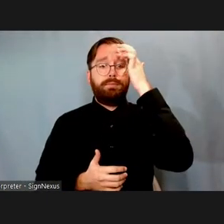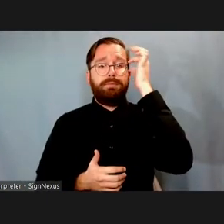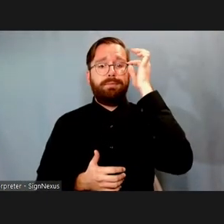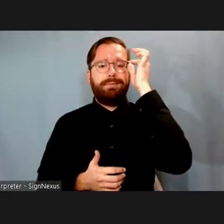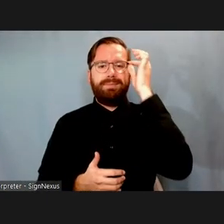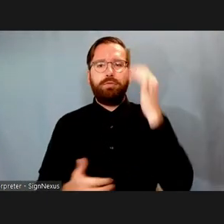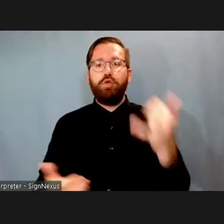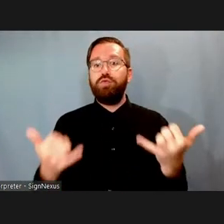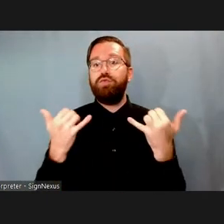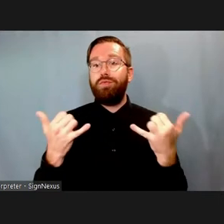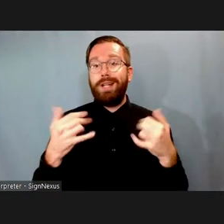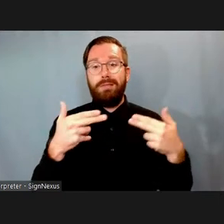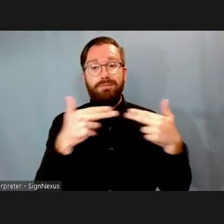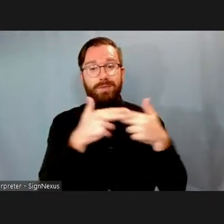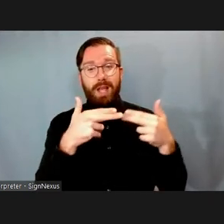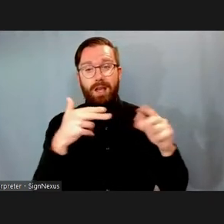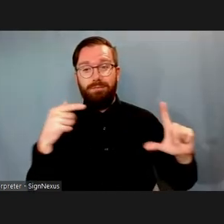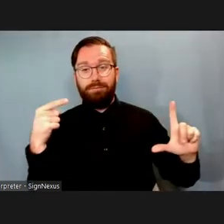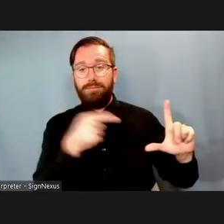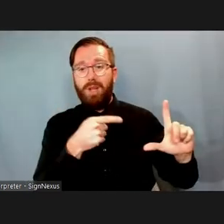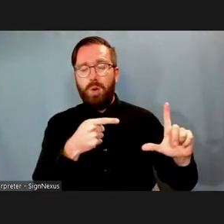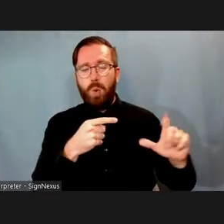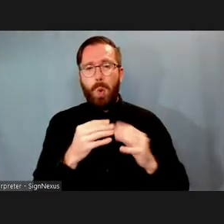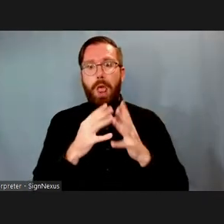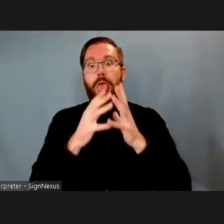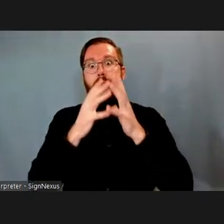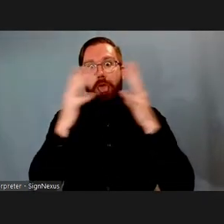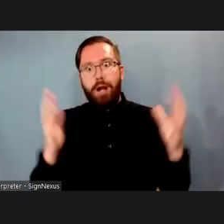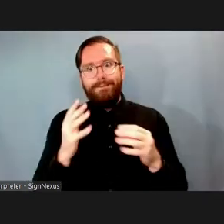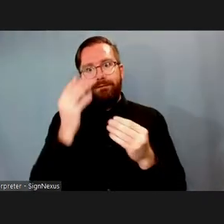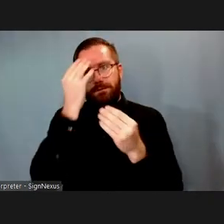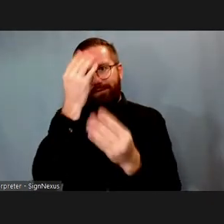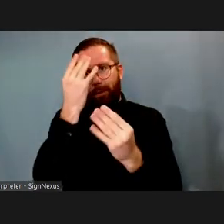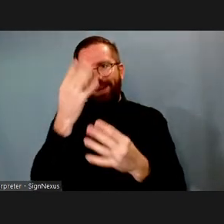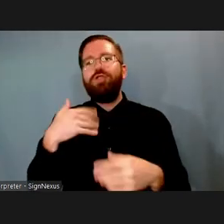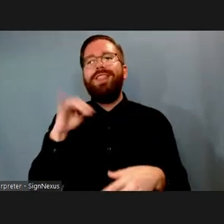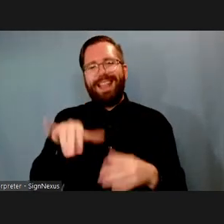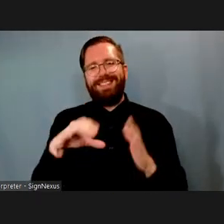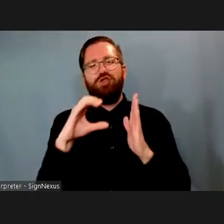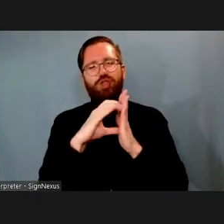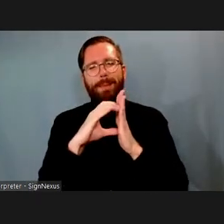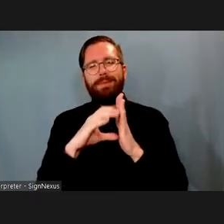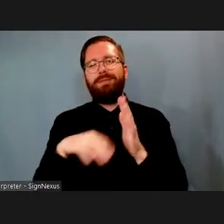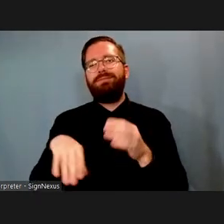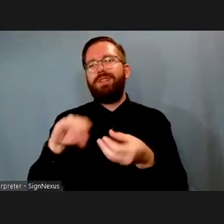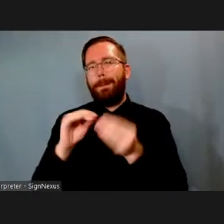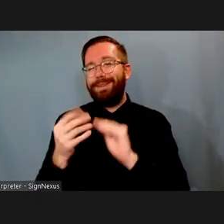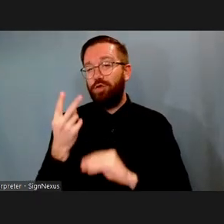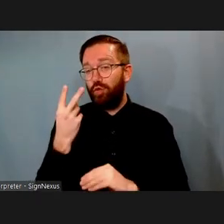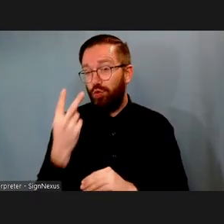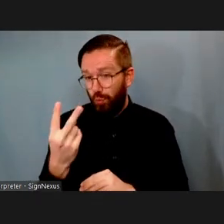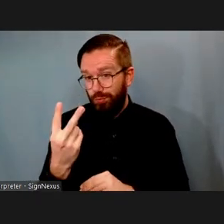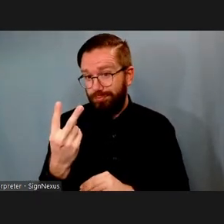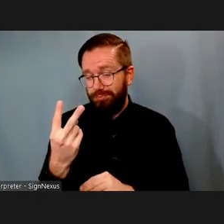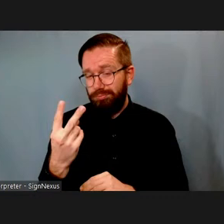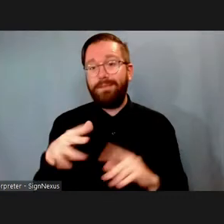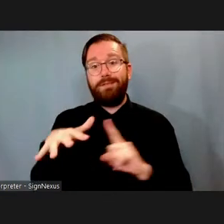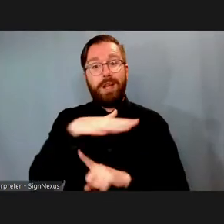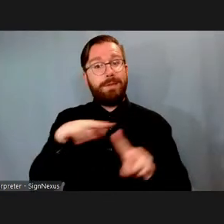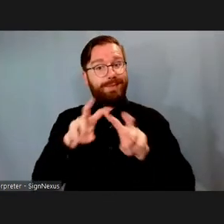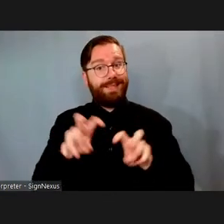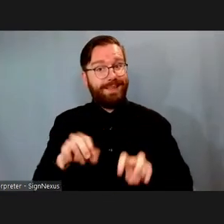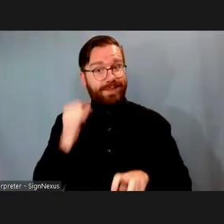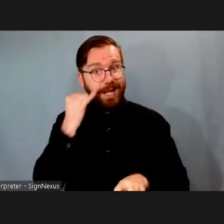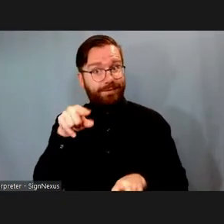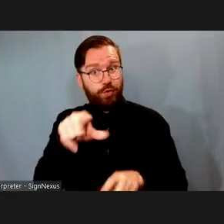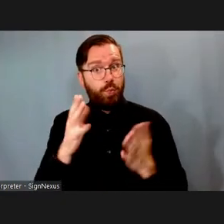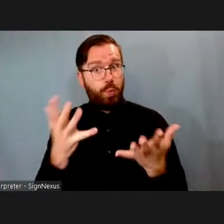information and it is in the executive summary and in chapter 2 of the environmental assessment for further review i am going to spend a